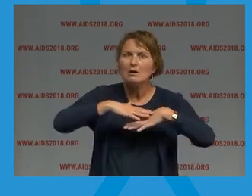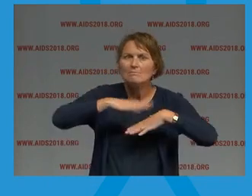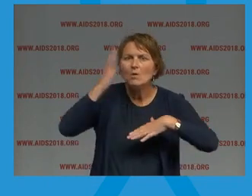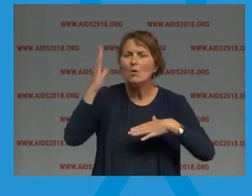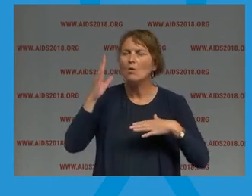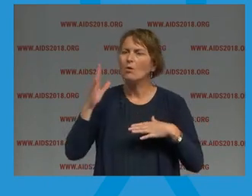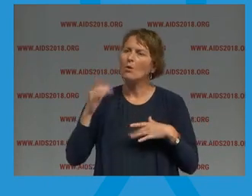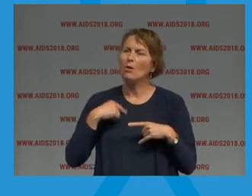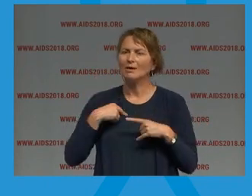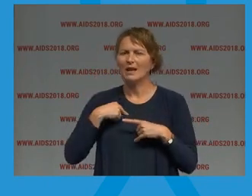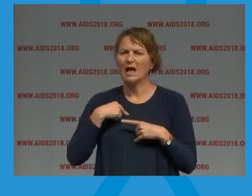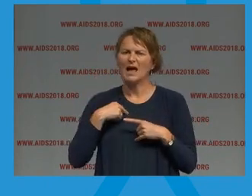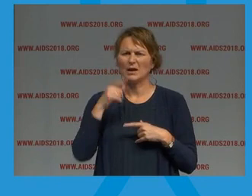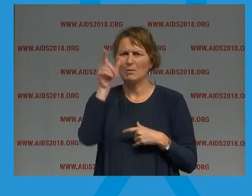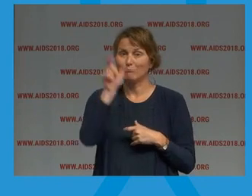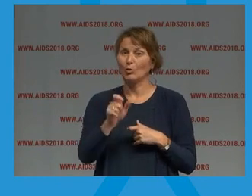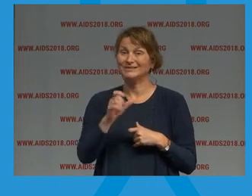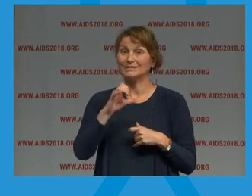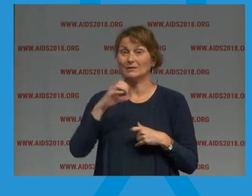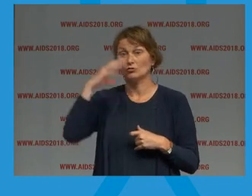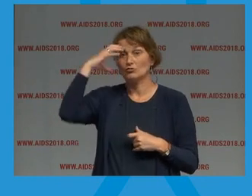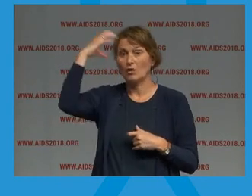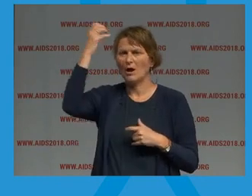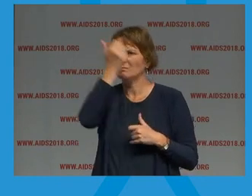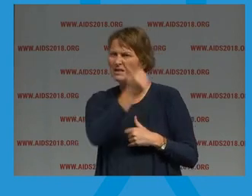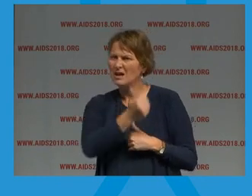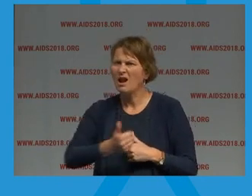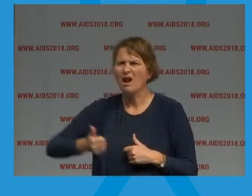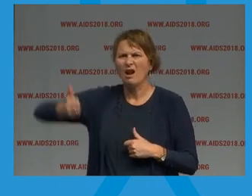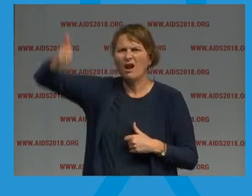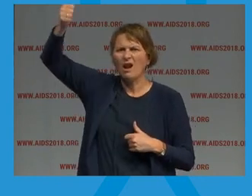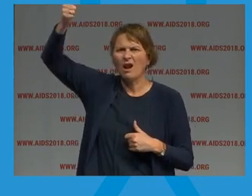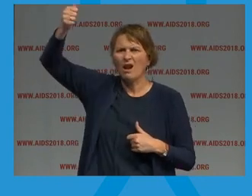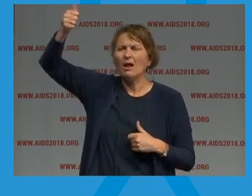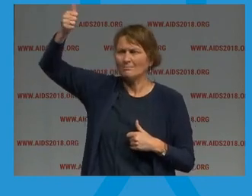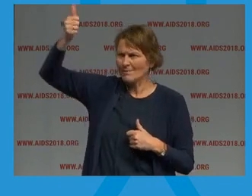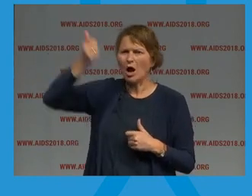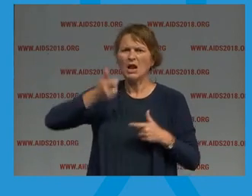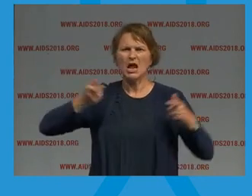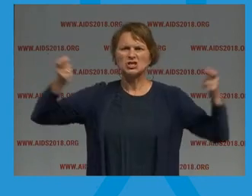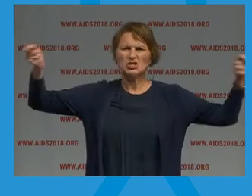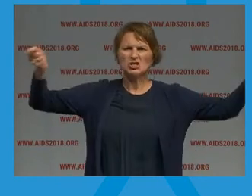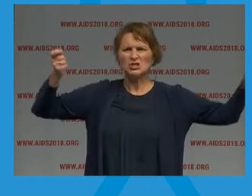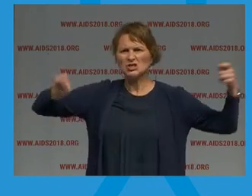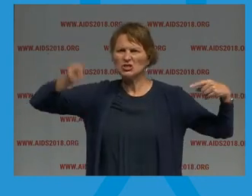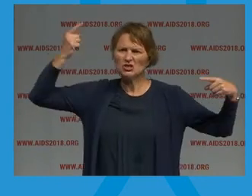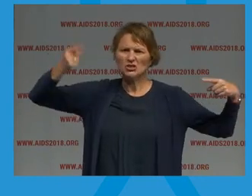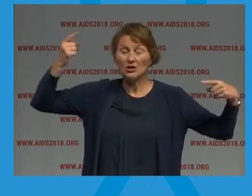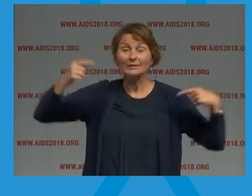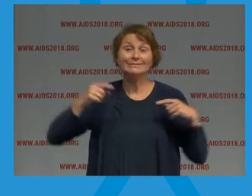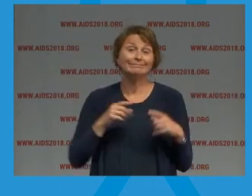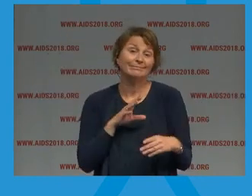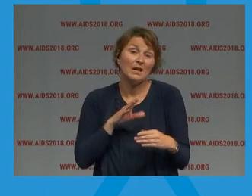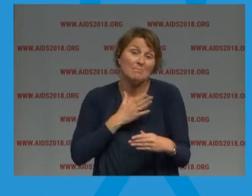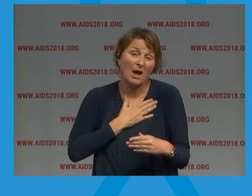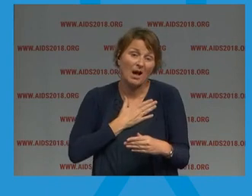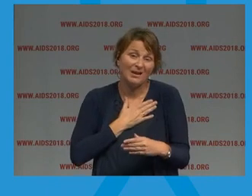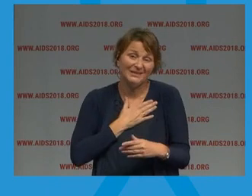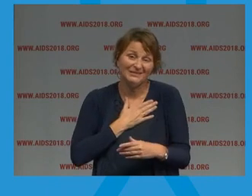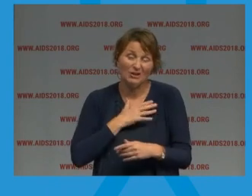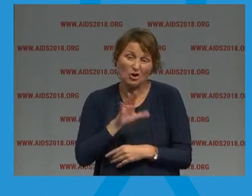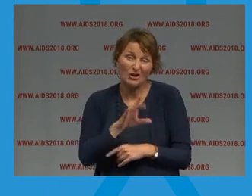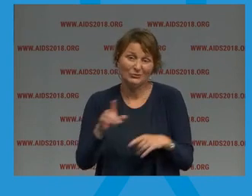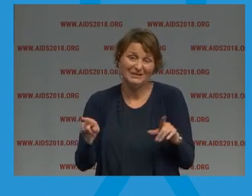elected authoritarians in one country after another, including my own, who are closing off civil society